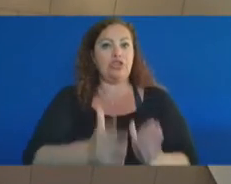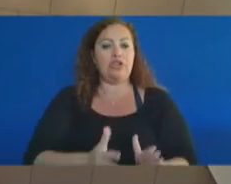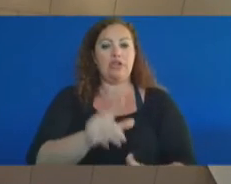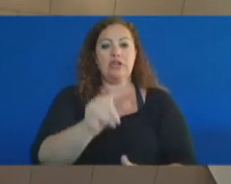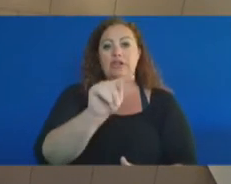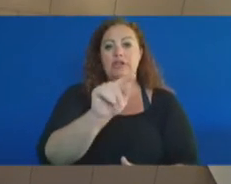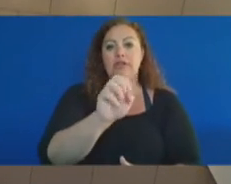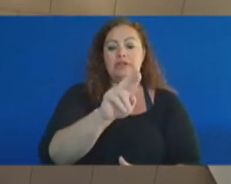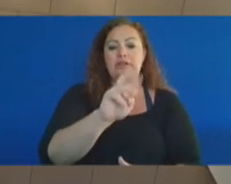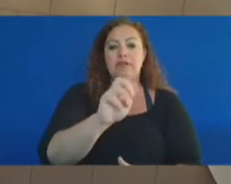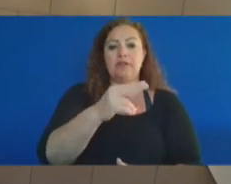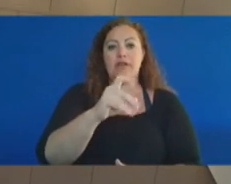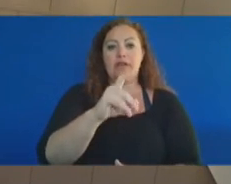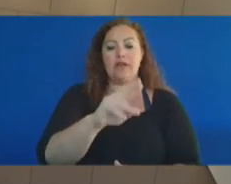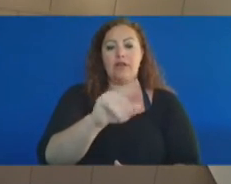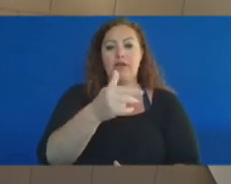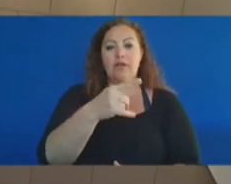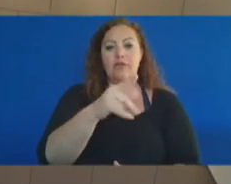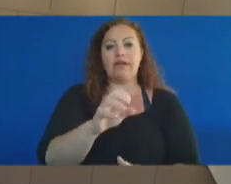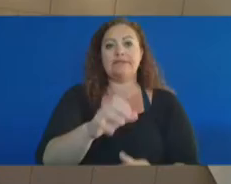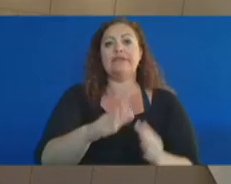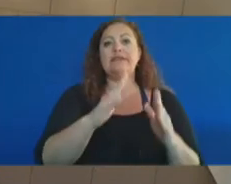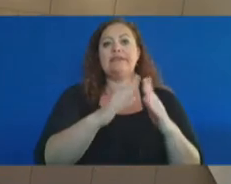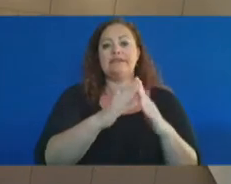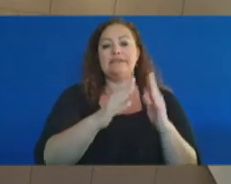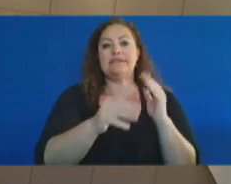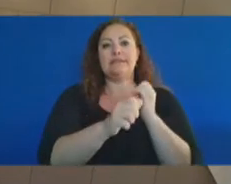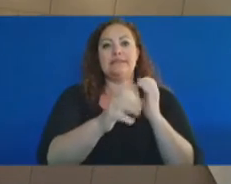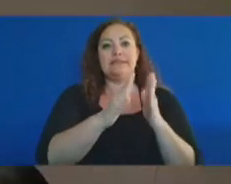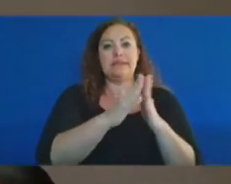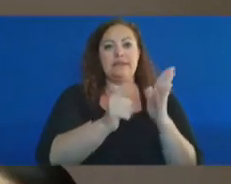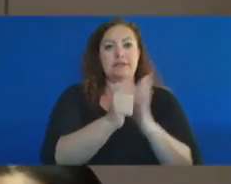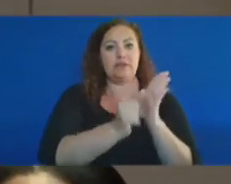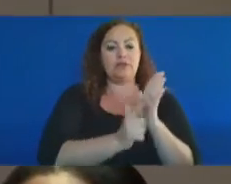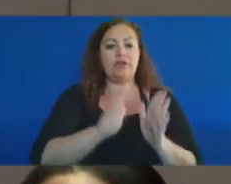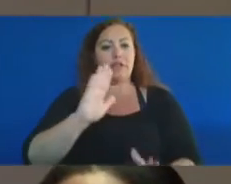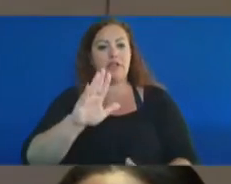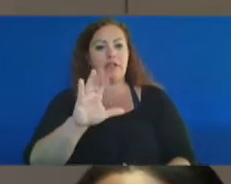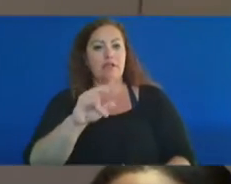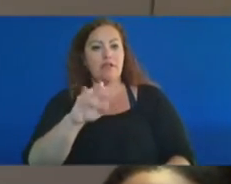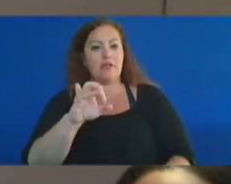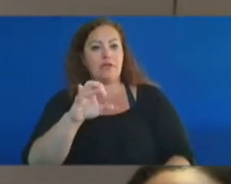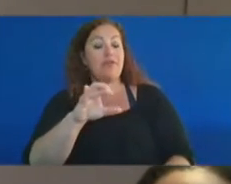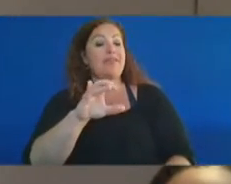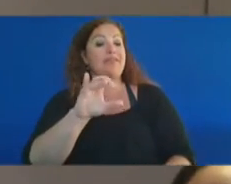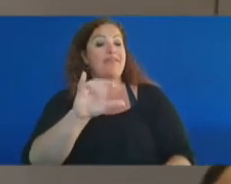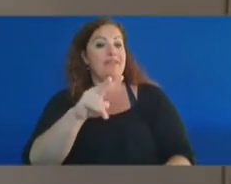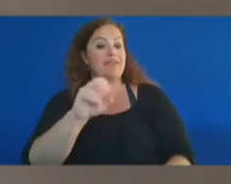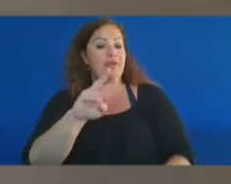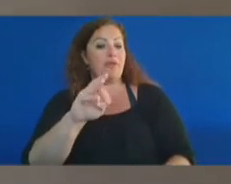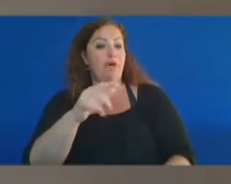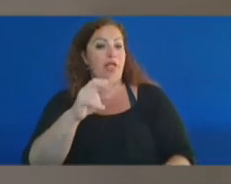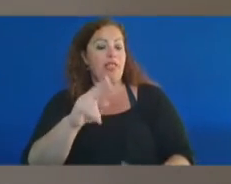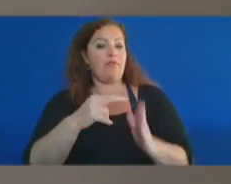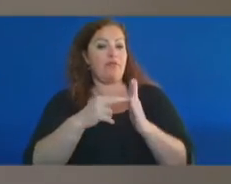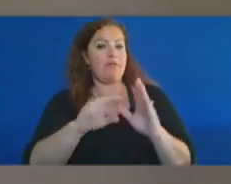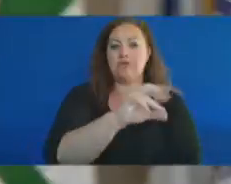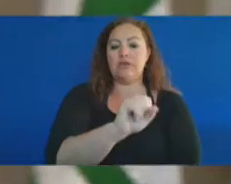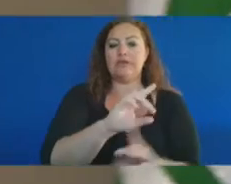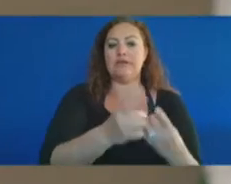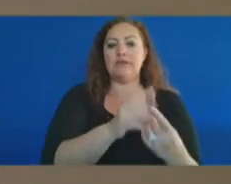Grace senior assistant City attorney good evening I'm Victoria watlington you're Charlotte city council member representing District